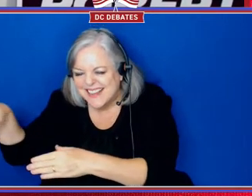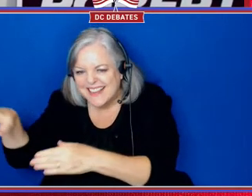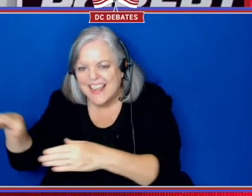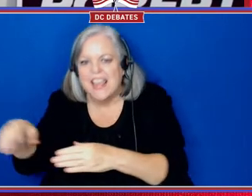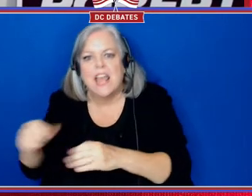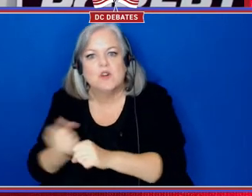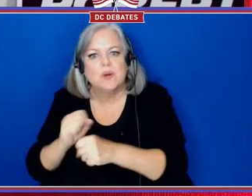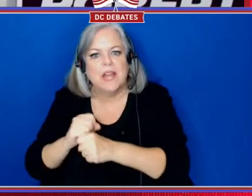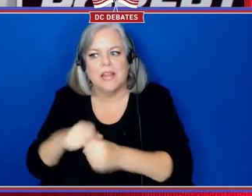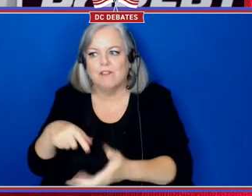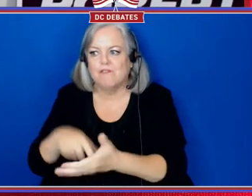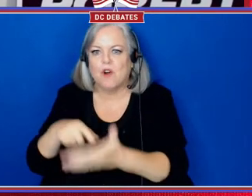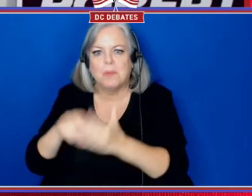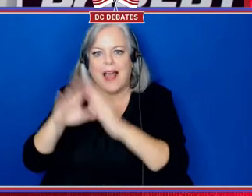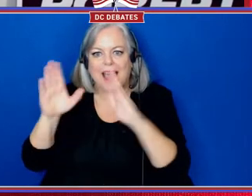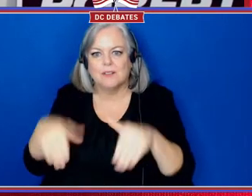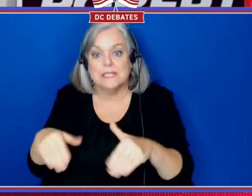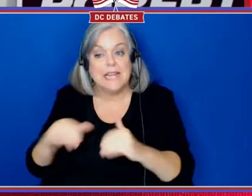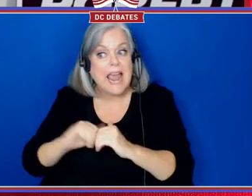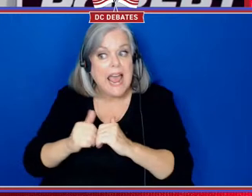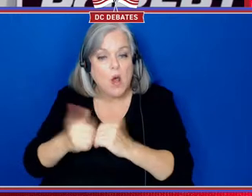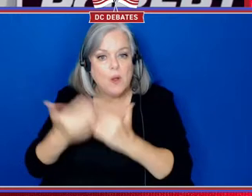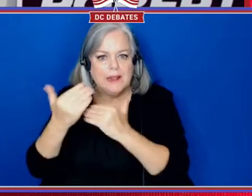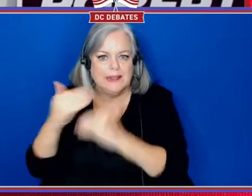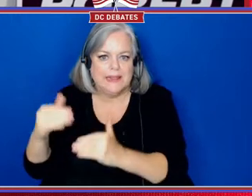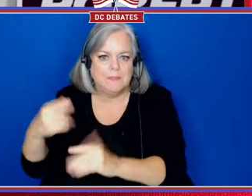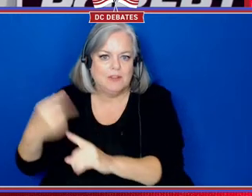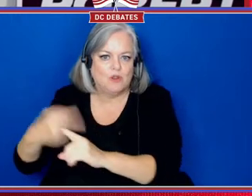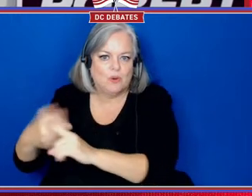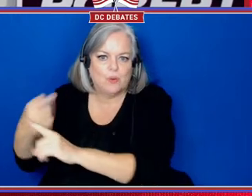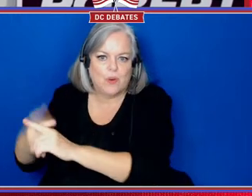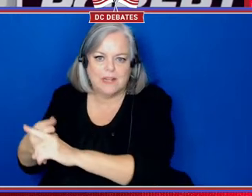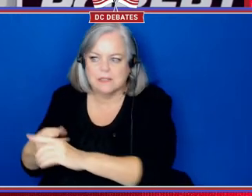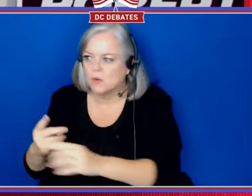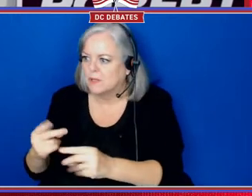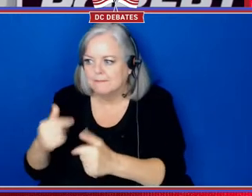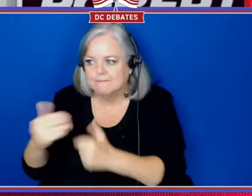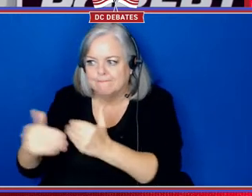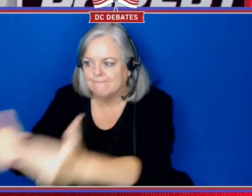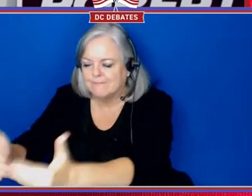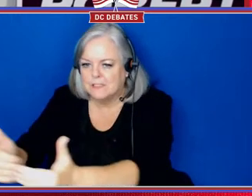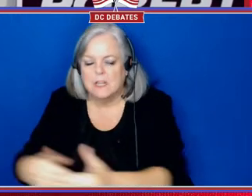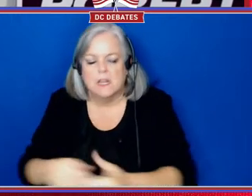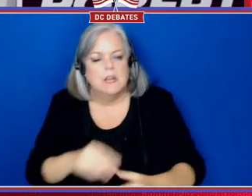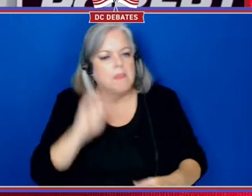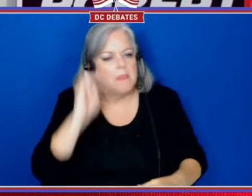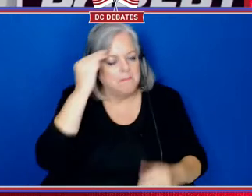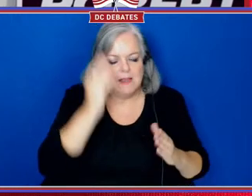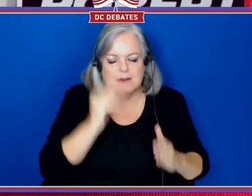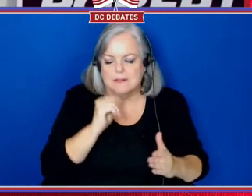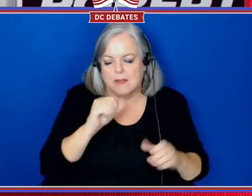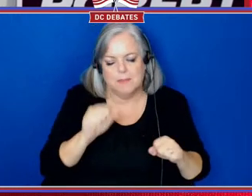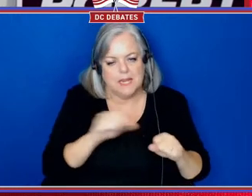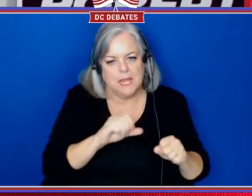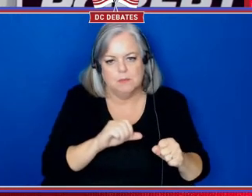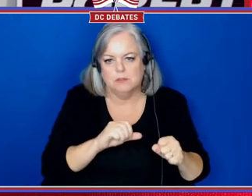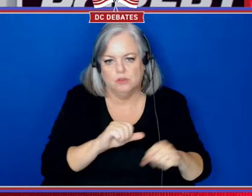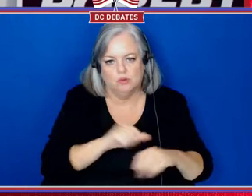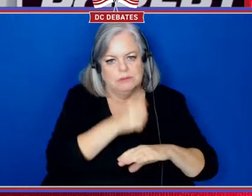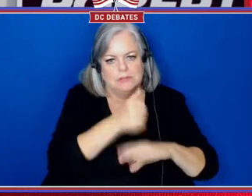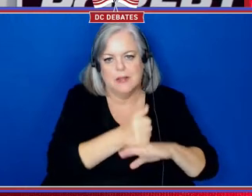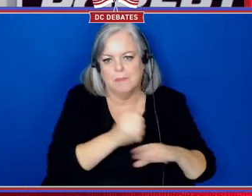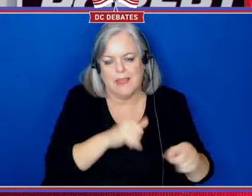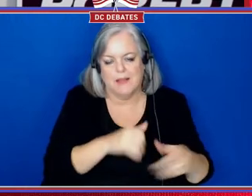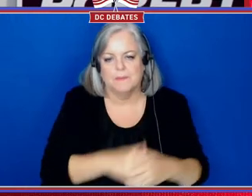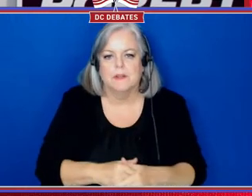affordable housing as quickly as we can sign contracts. The mayor hasn't been able to implement that. Before I got to the council passed the NEAR